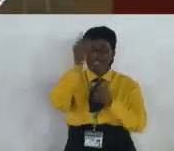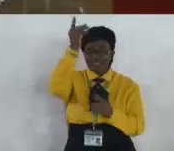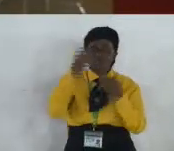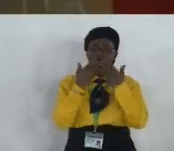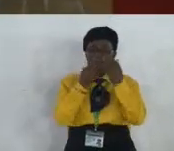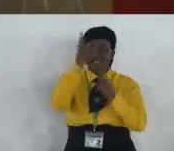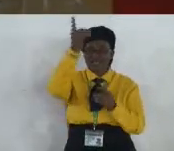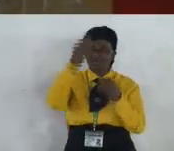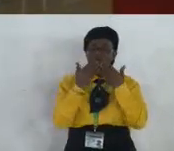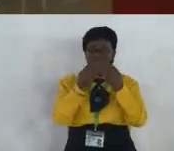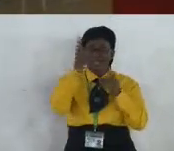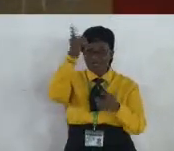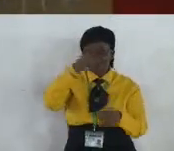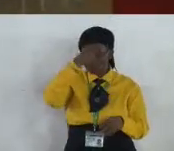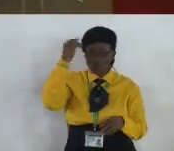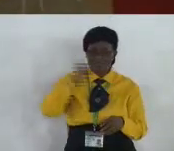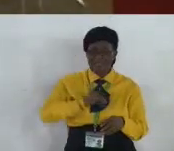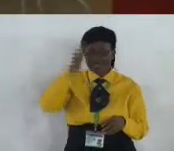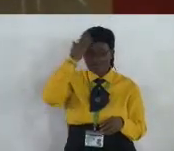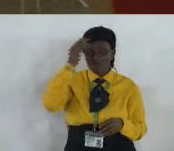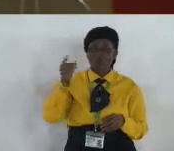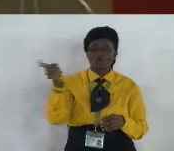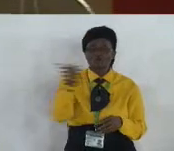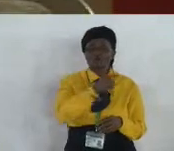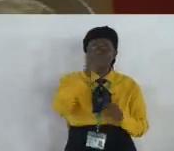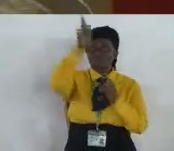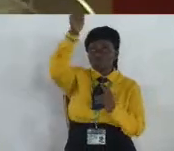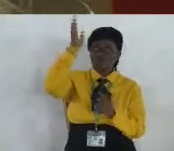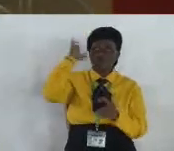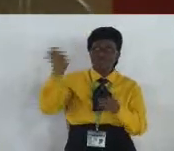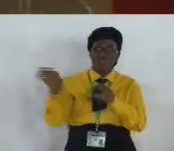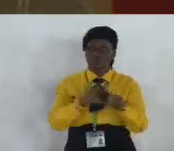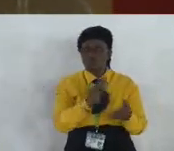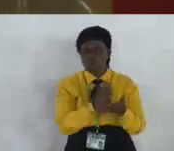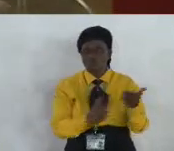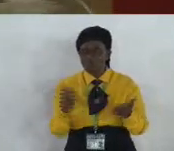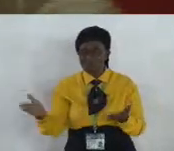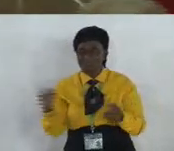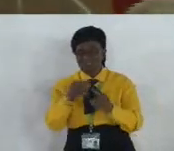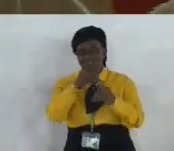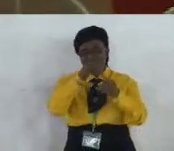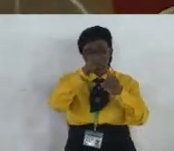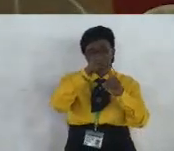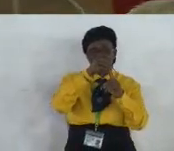Thank you because I know you're going to do something very special